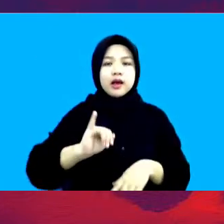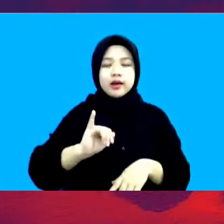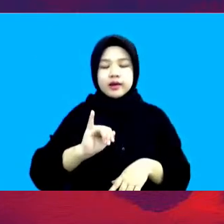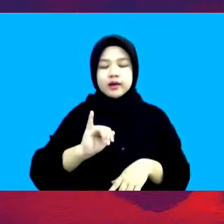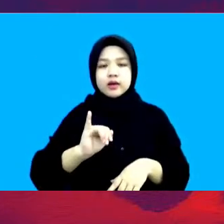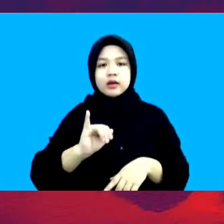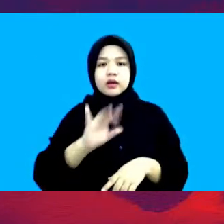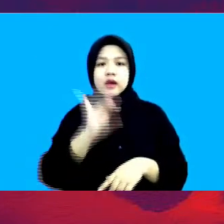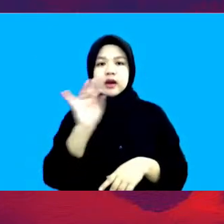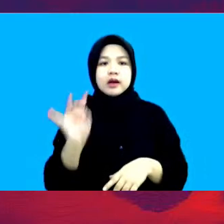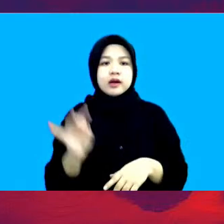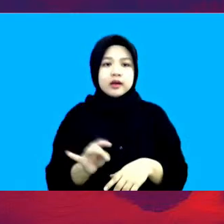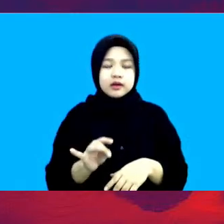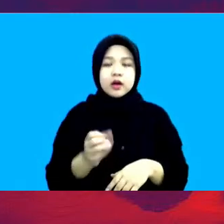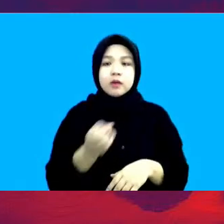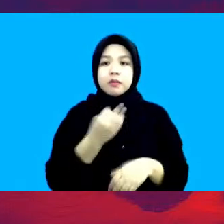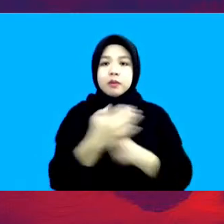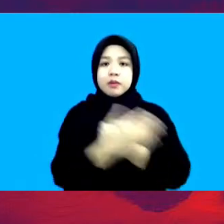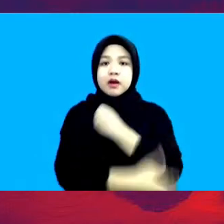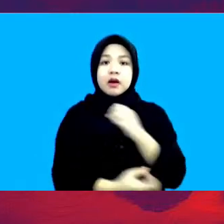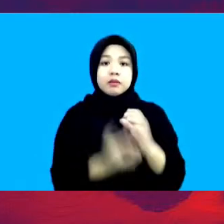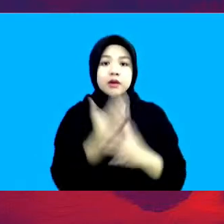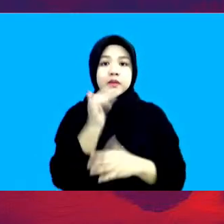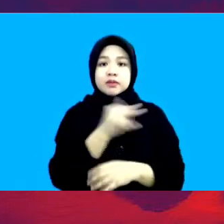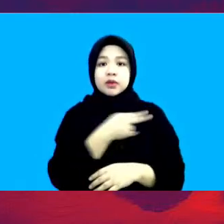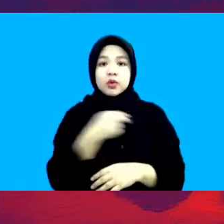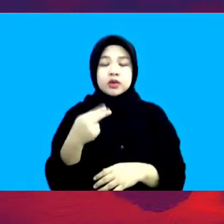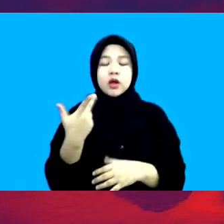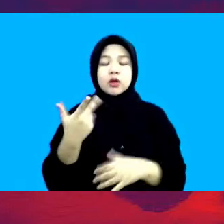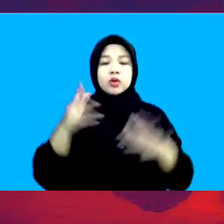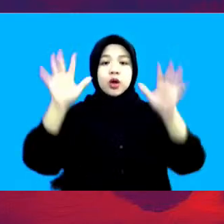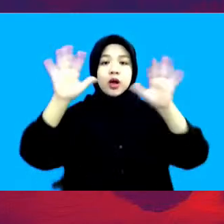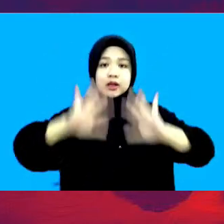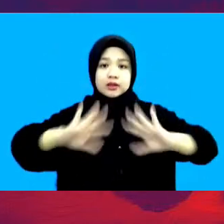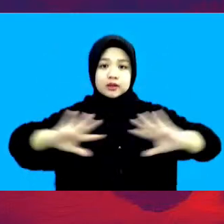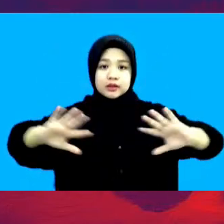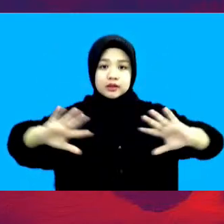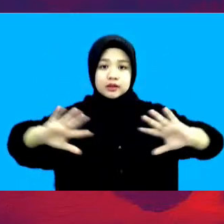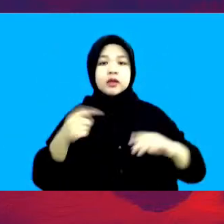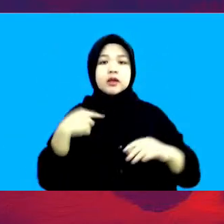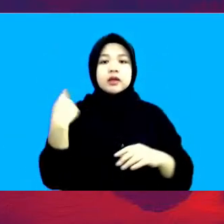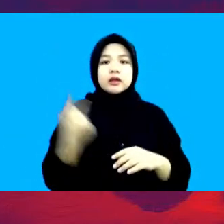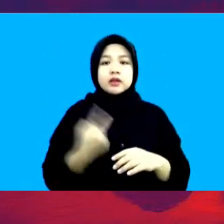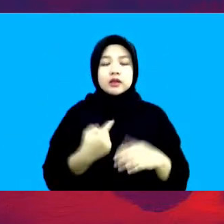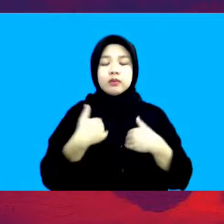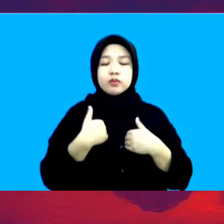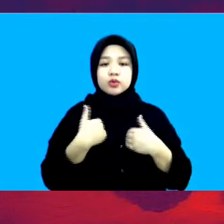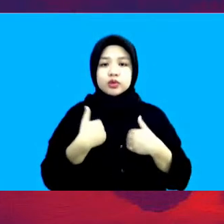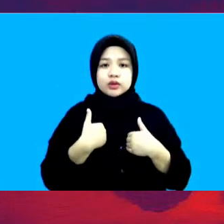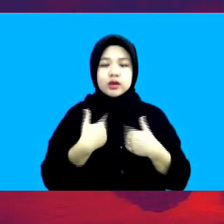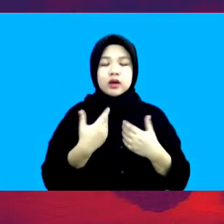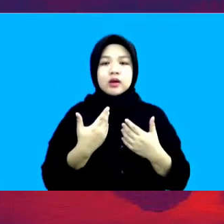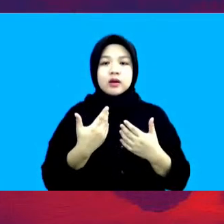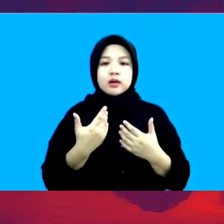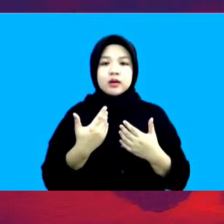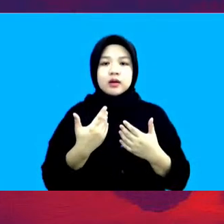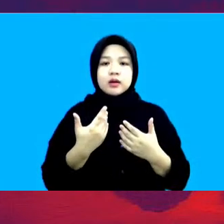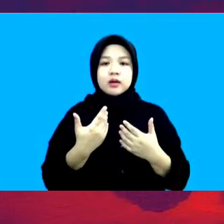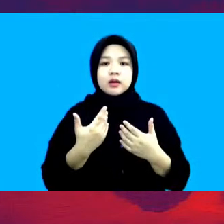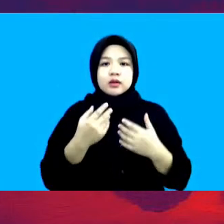Developing countries, Indonesia and Southeast Asia in particular, we kind of have this relief as to the production